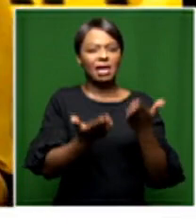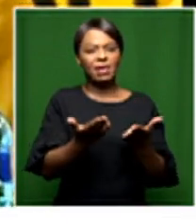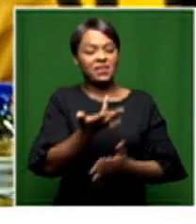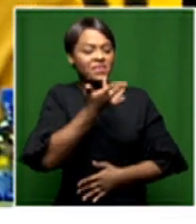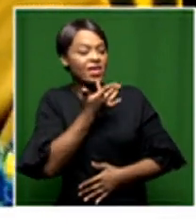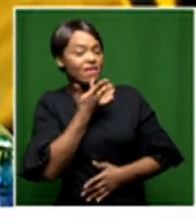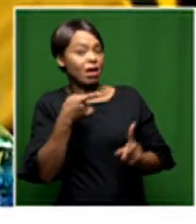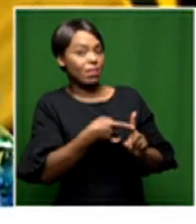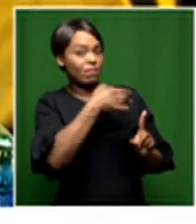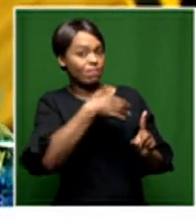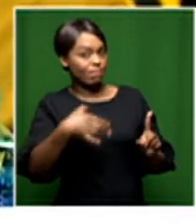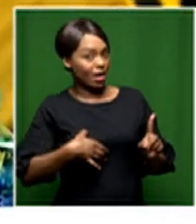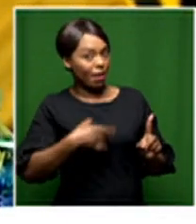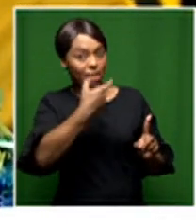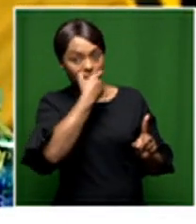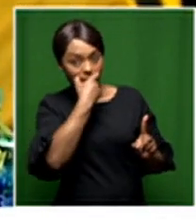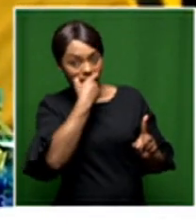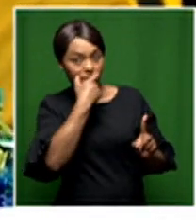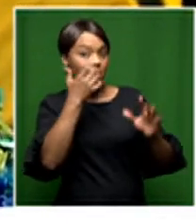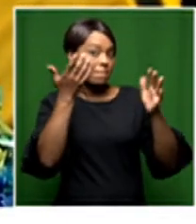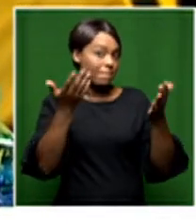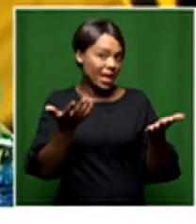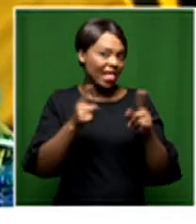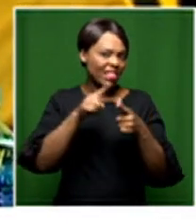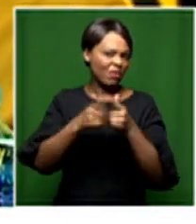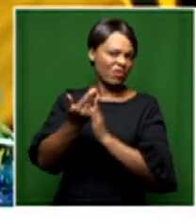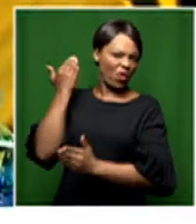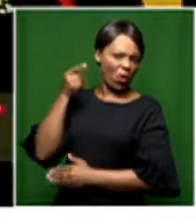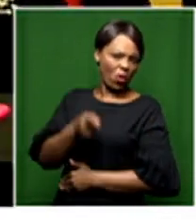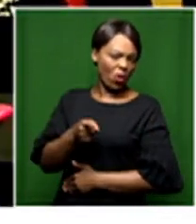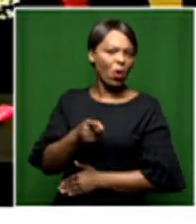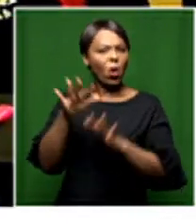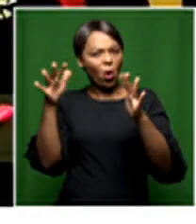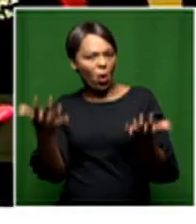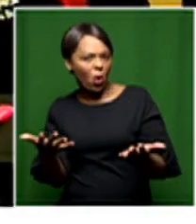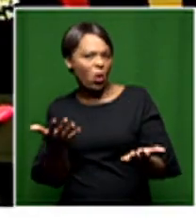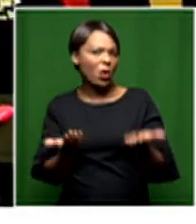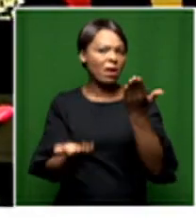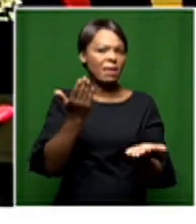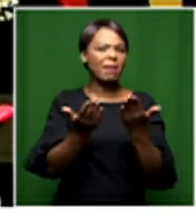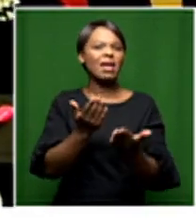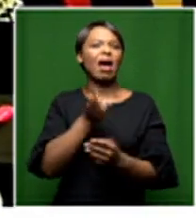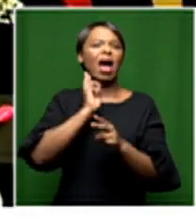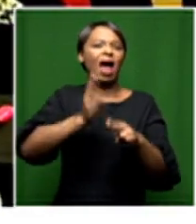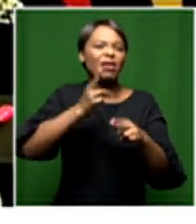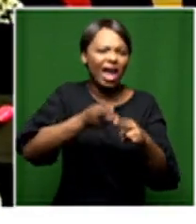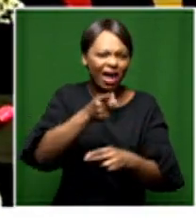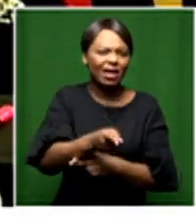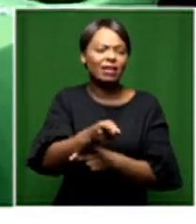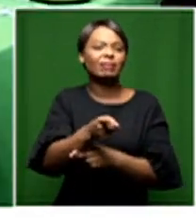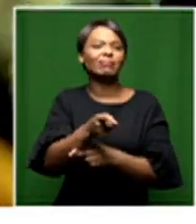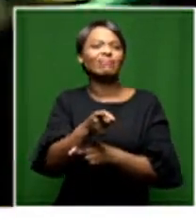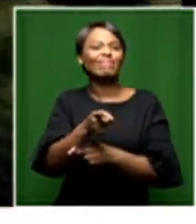of Cyril Ramaphosa than it had been in the past, else we would not have seen a repeat of this